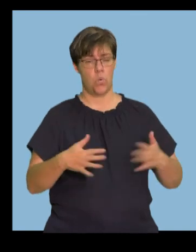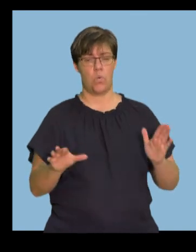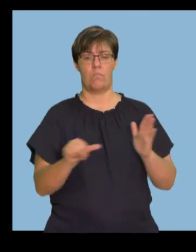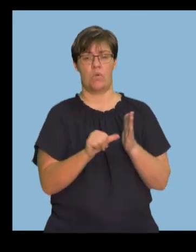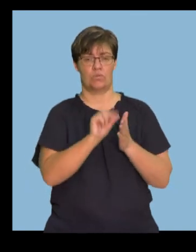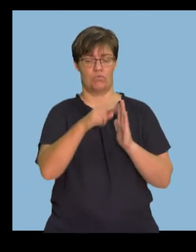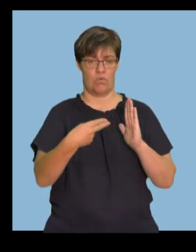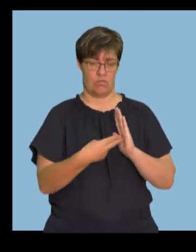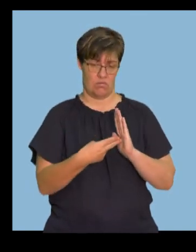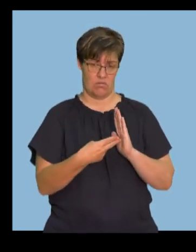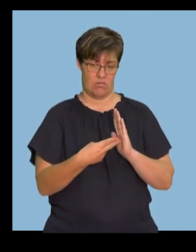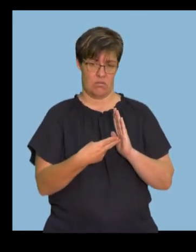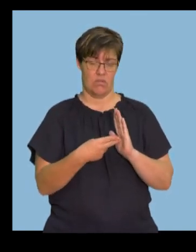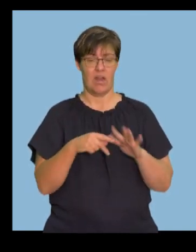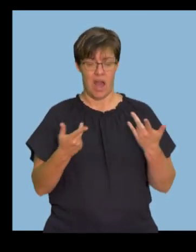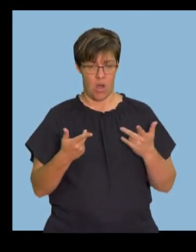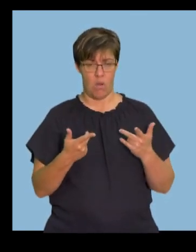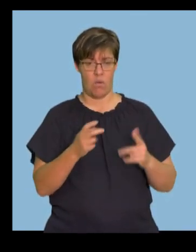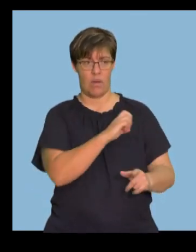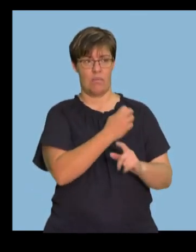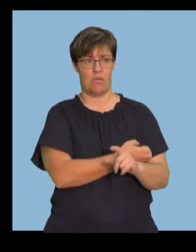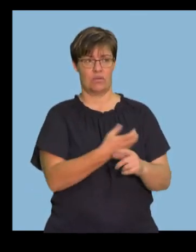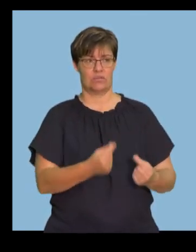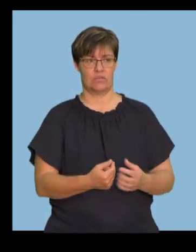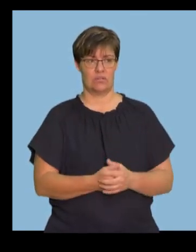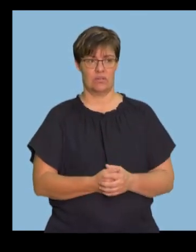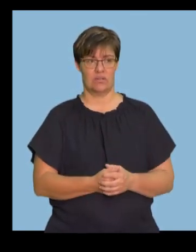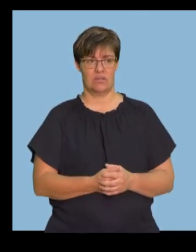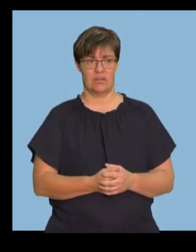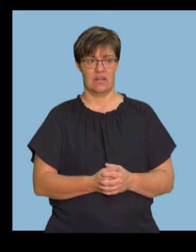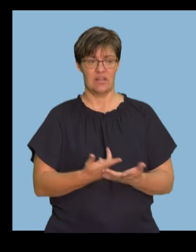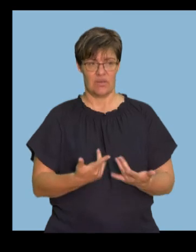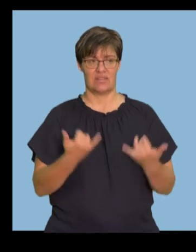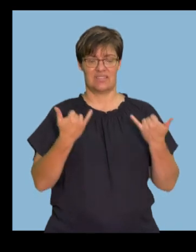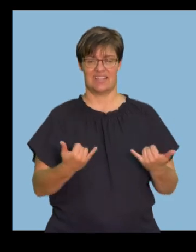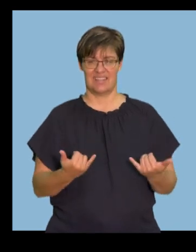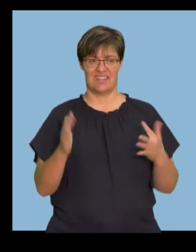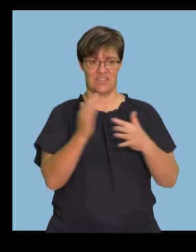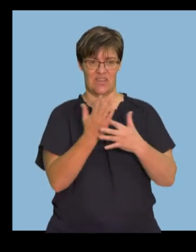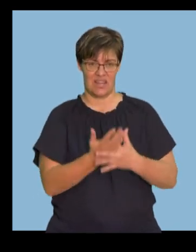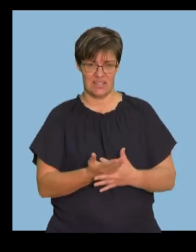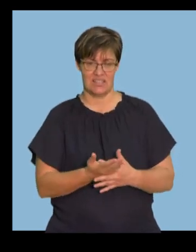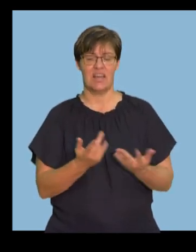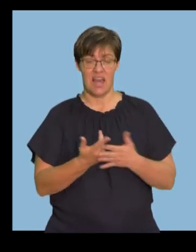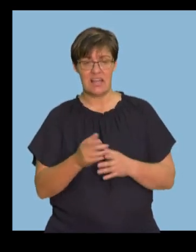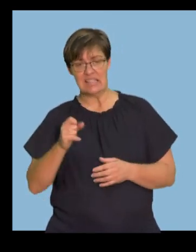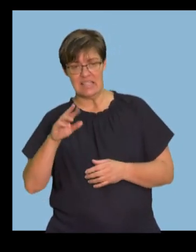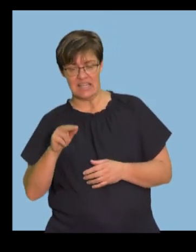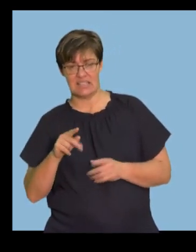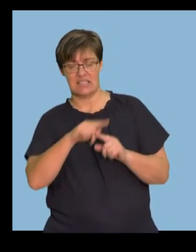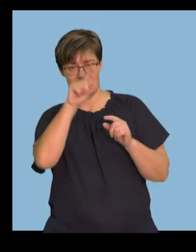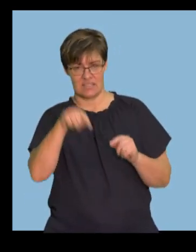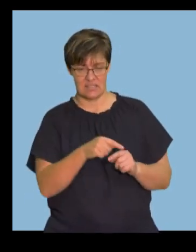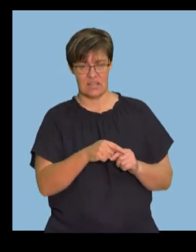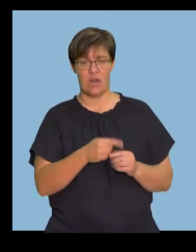law plays a pivotal role in as far as power is concerned, because we know parallel circuits are current dividers,